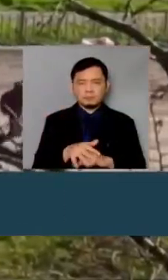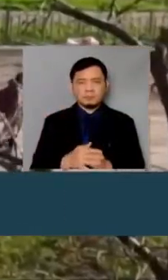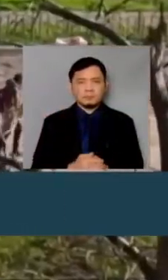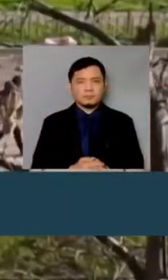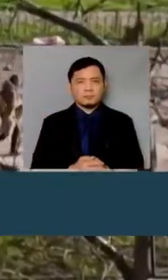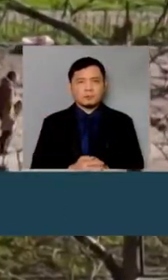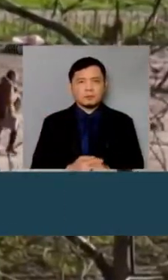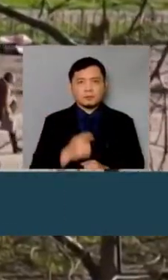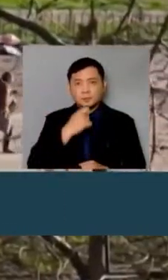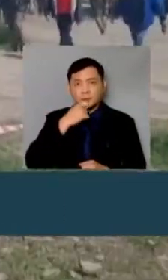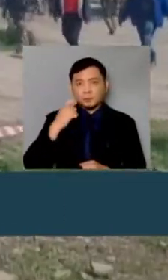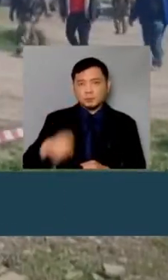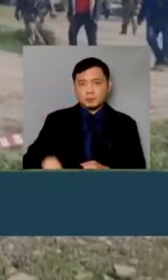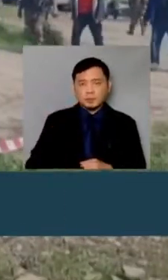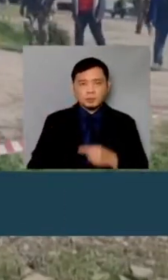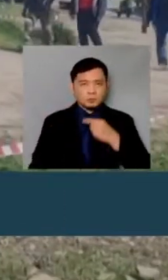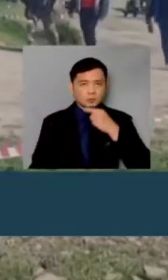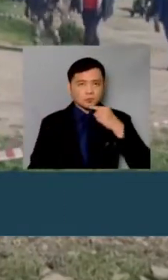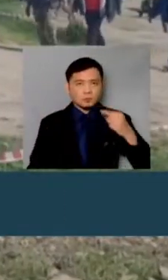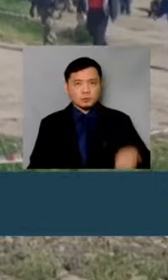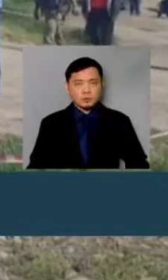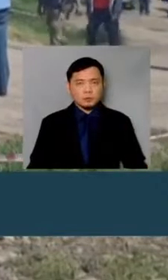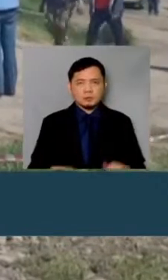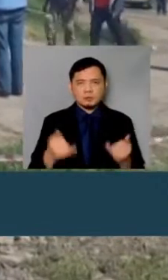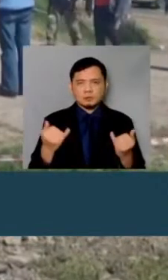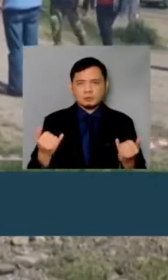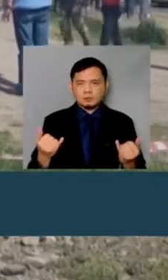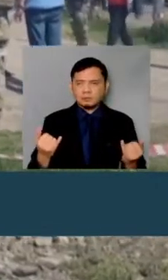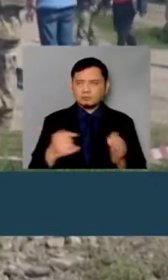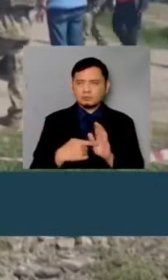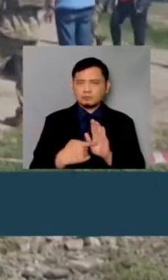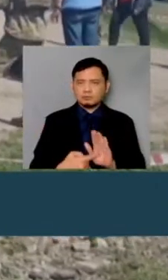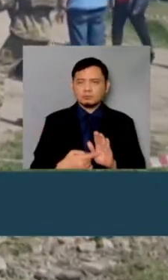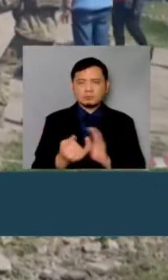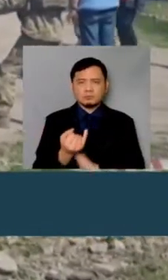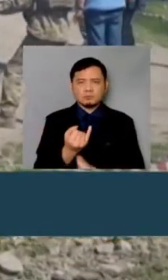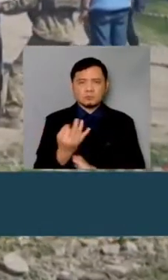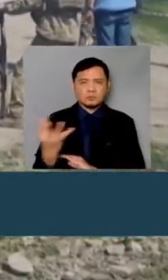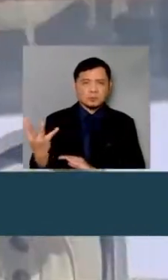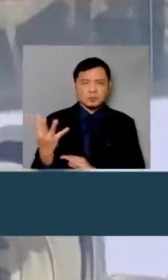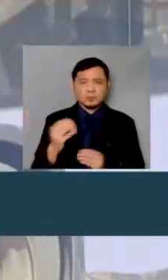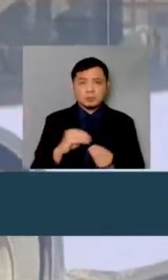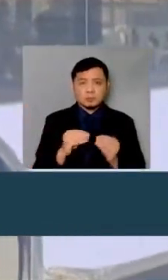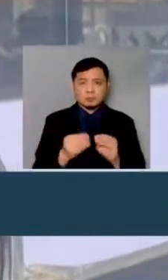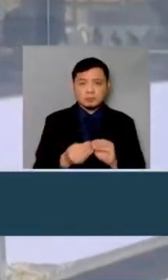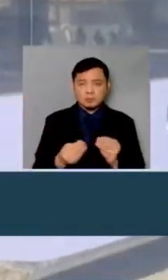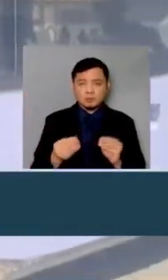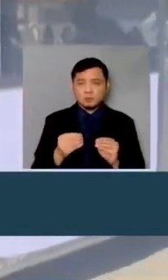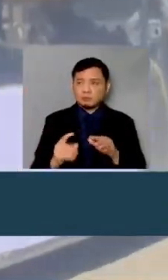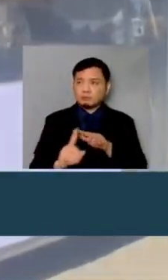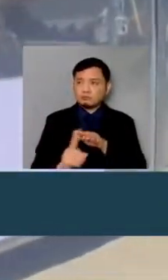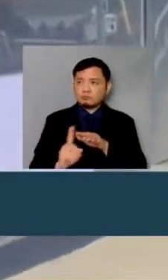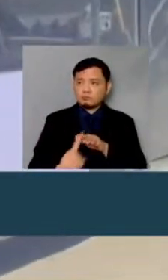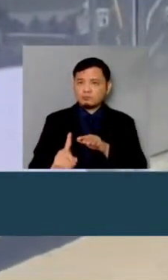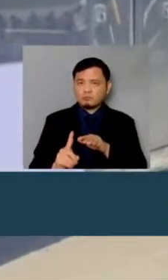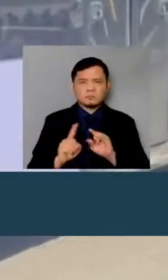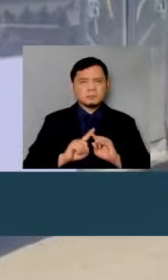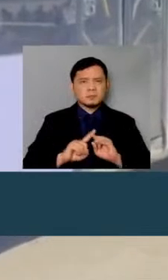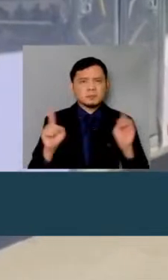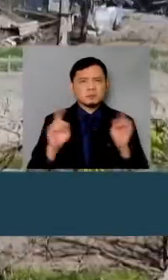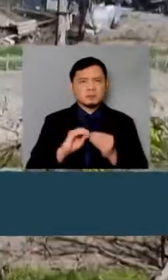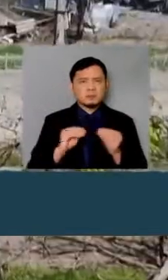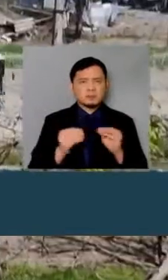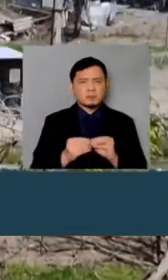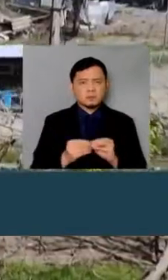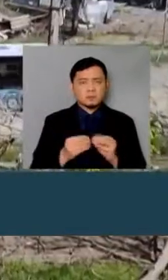Ukraine and Russia giving different figures on the number of civilians evacuated from a steel plant in the war-ravaged city